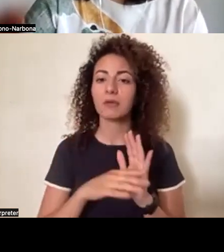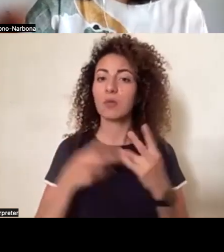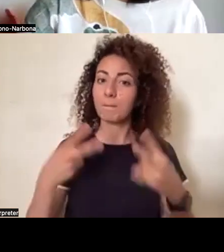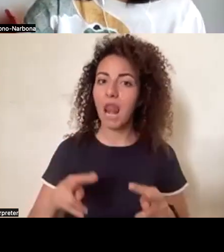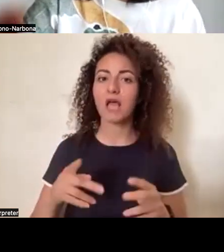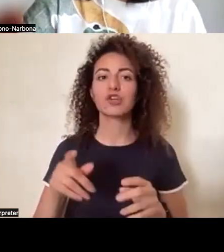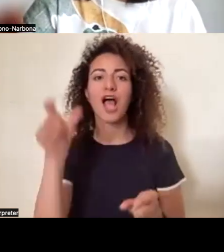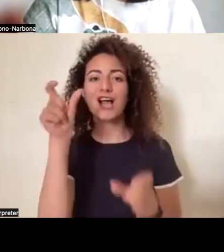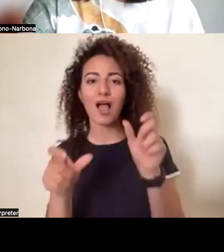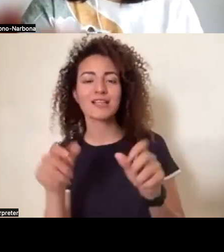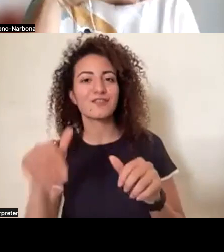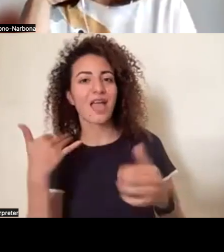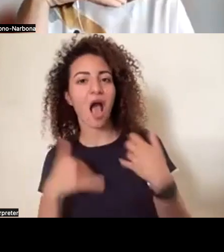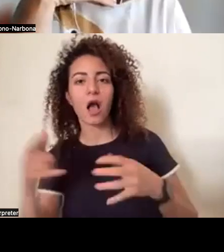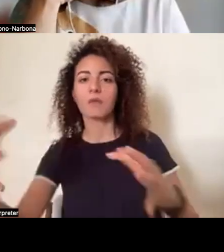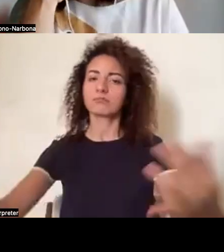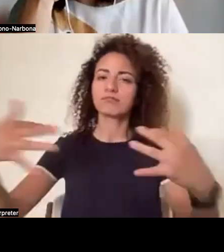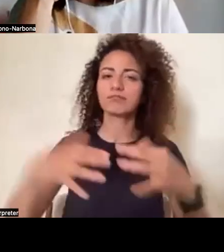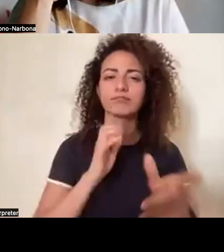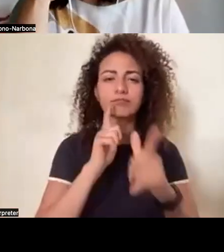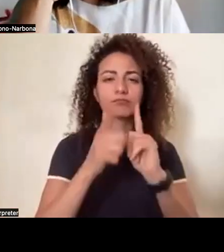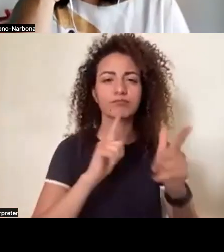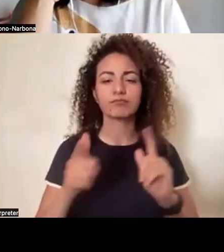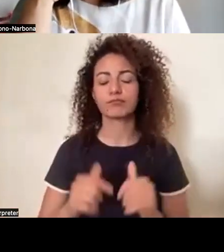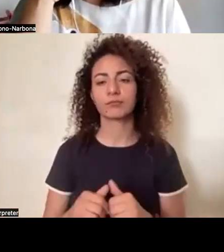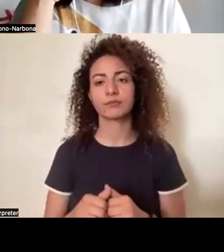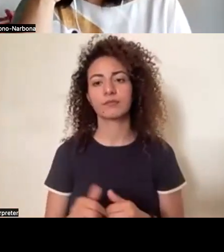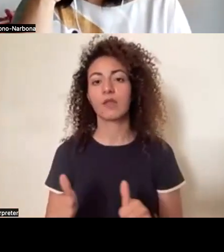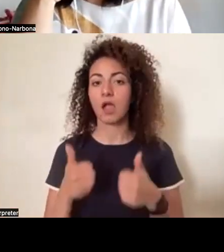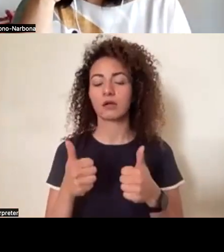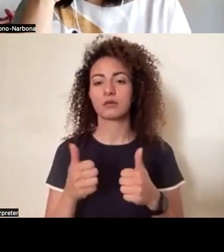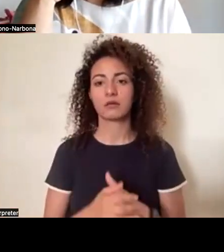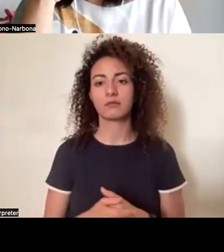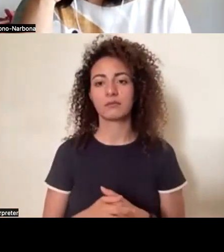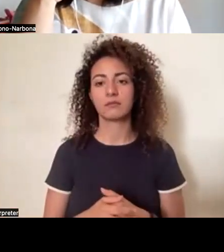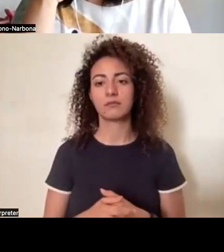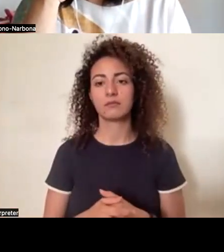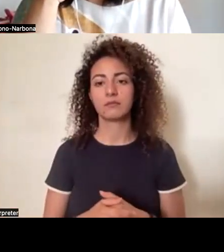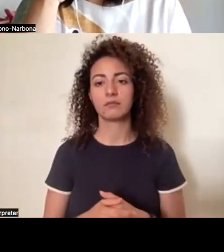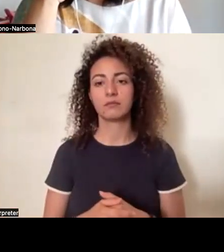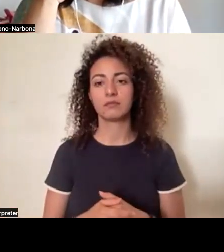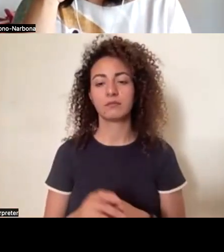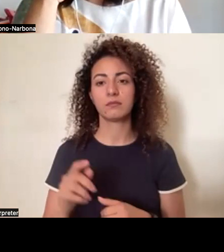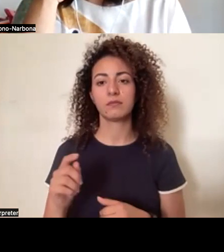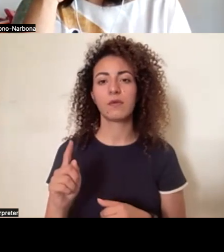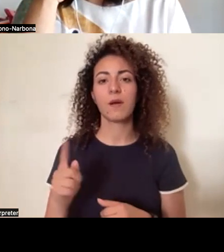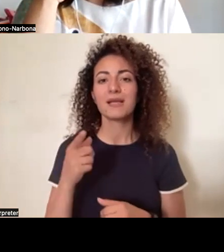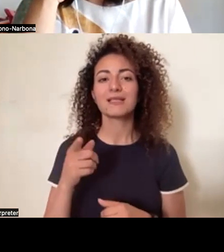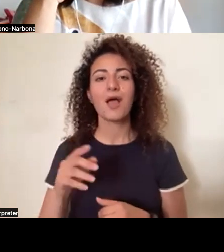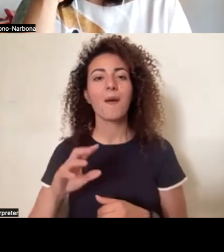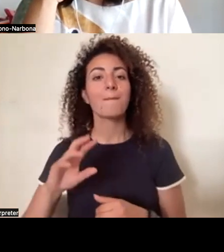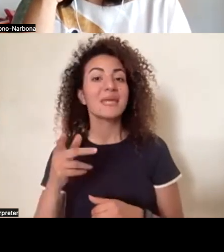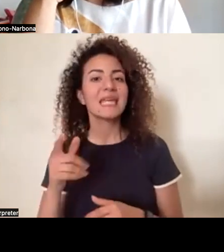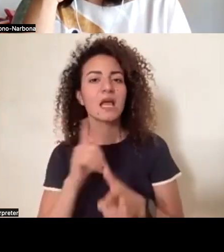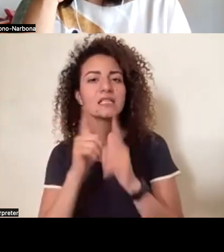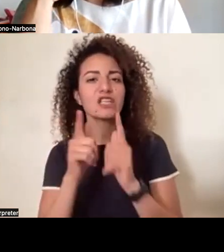participatory in terms of social assistance programs, but is it the knowledge producing civil society that is being consulted, or just